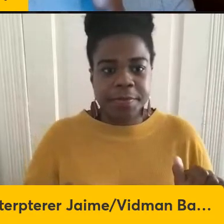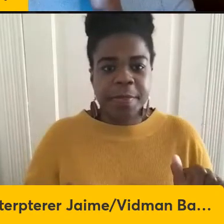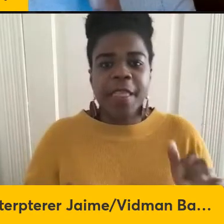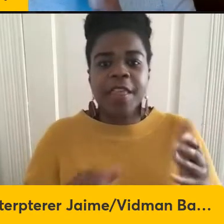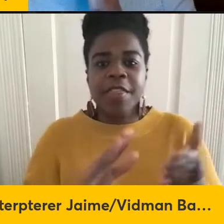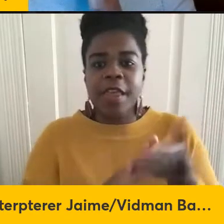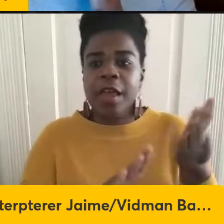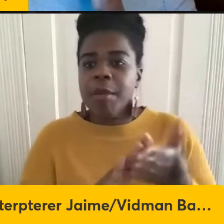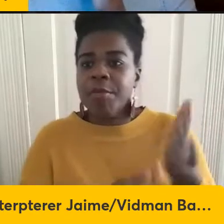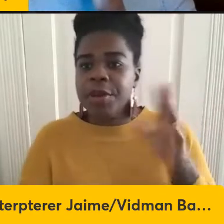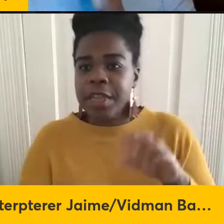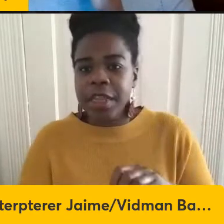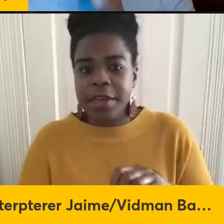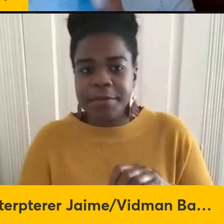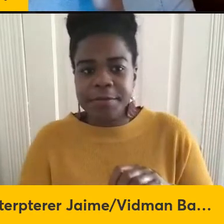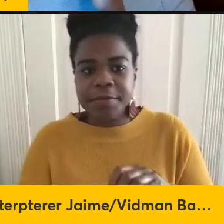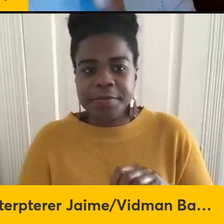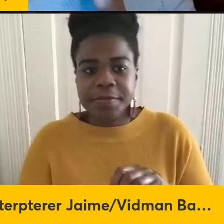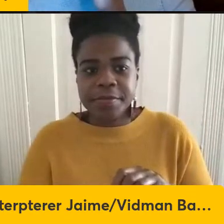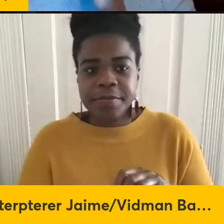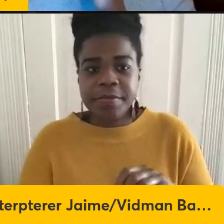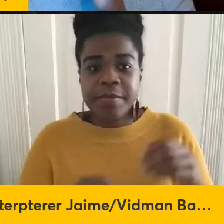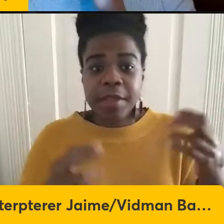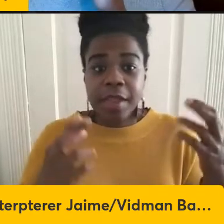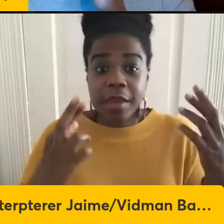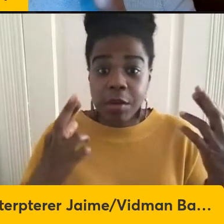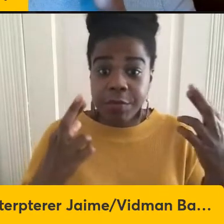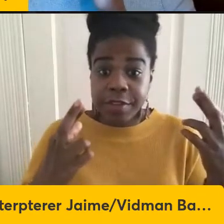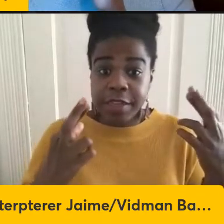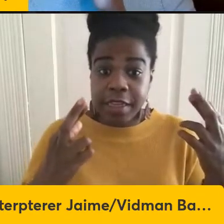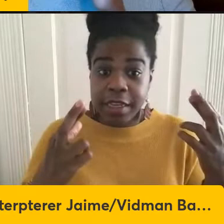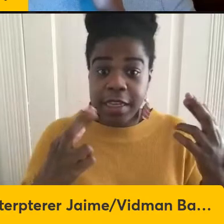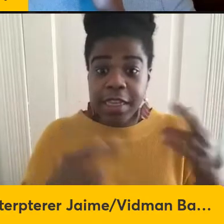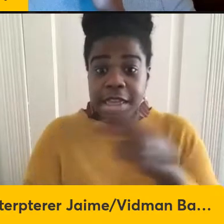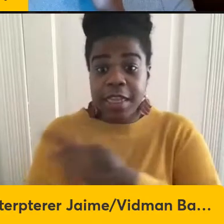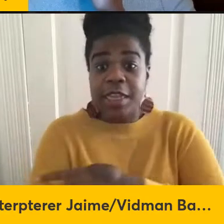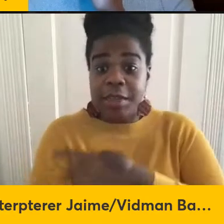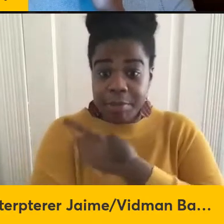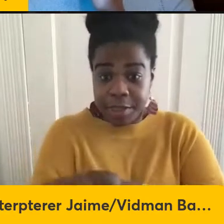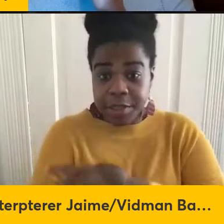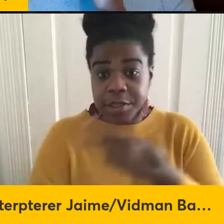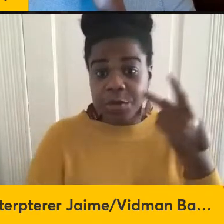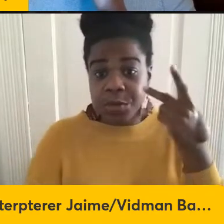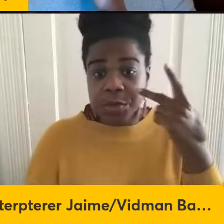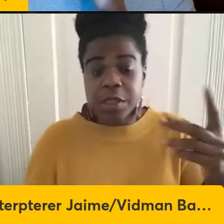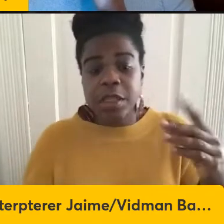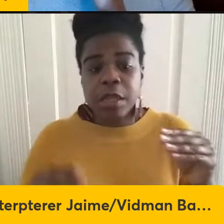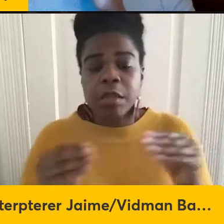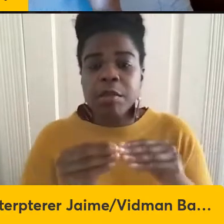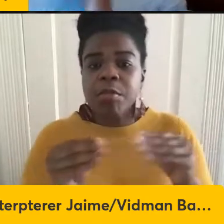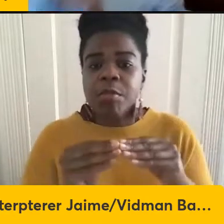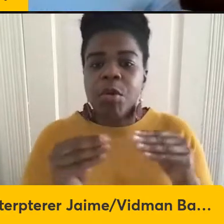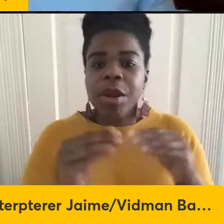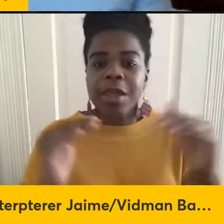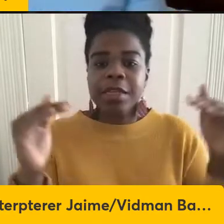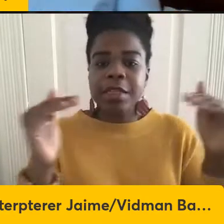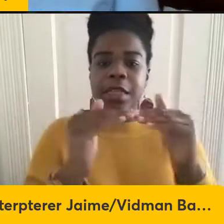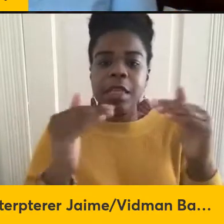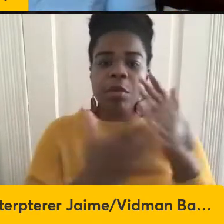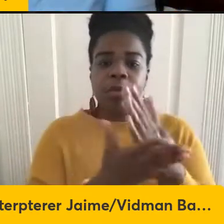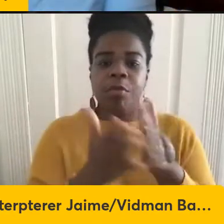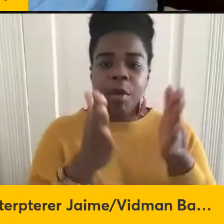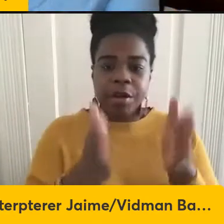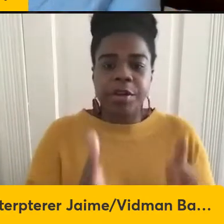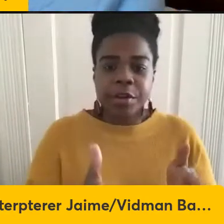operating in, and hopefully patients will be seen more as an equal partner in